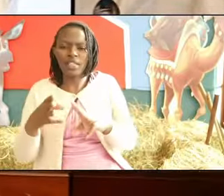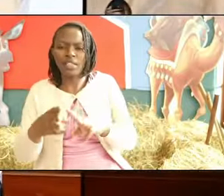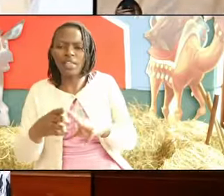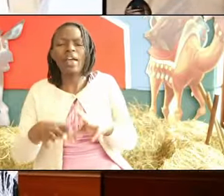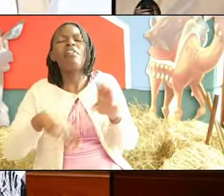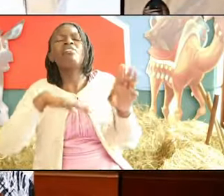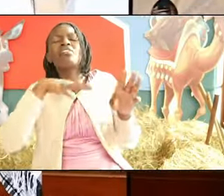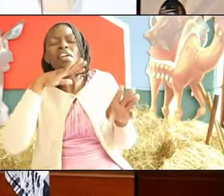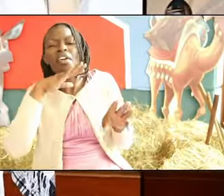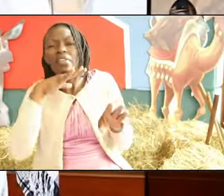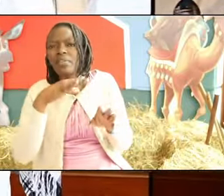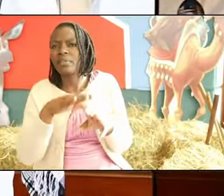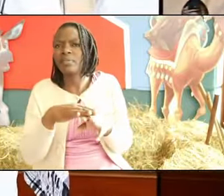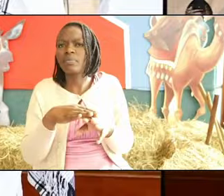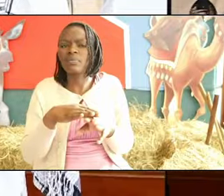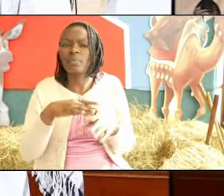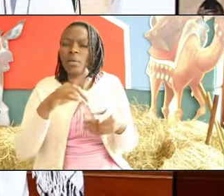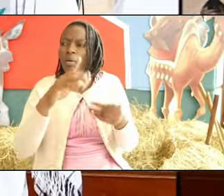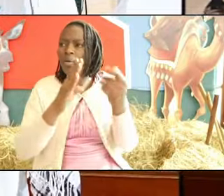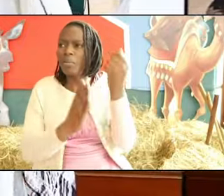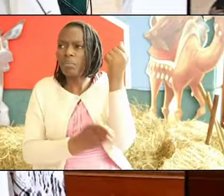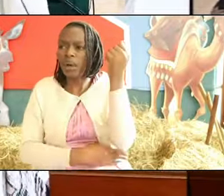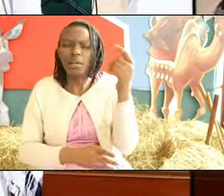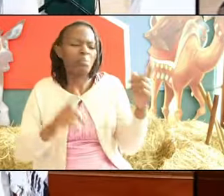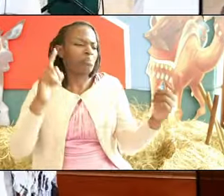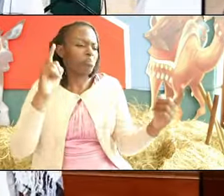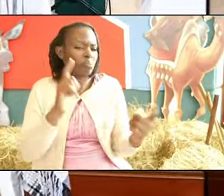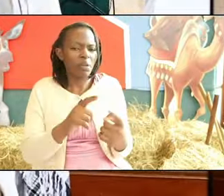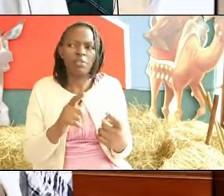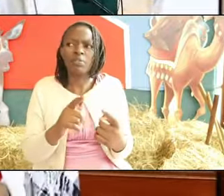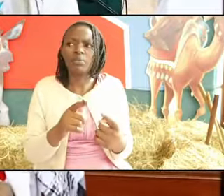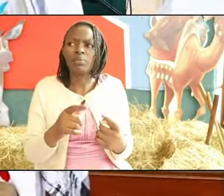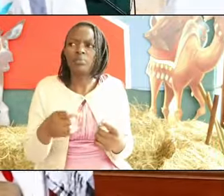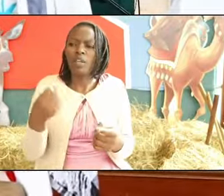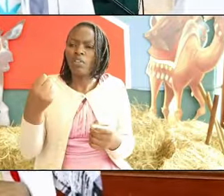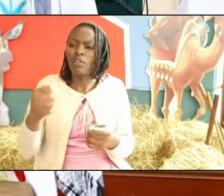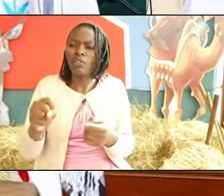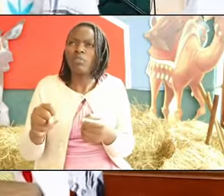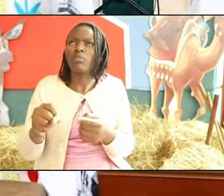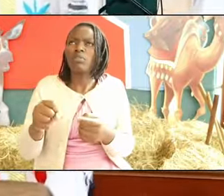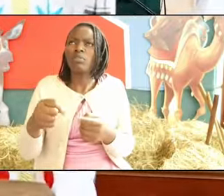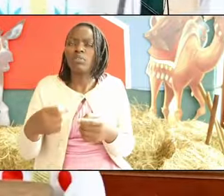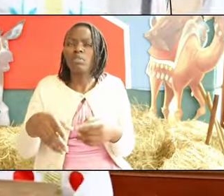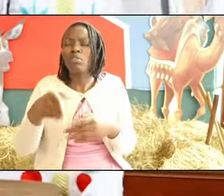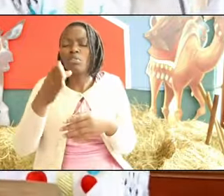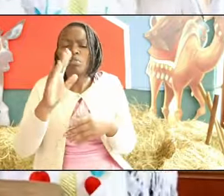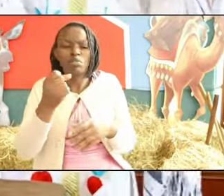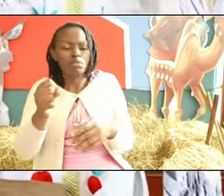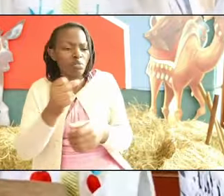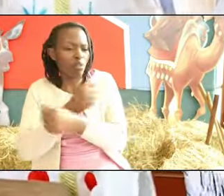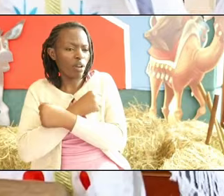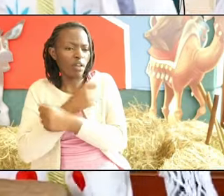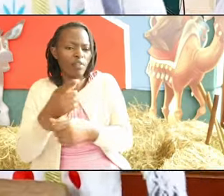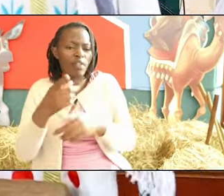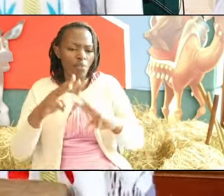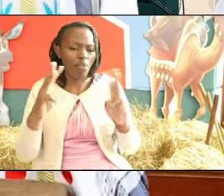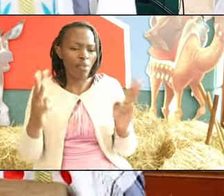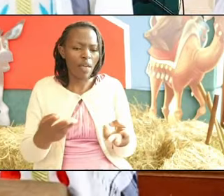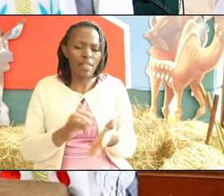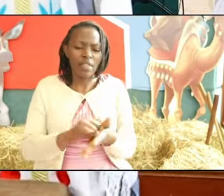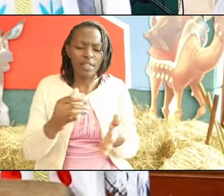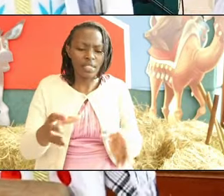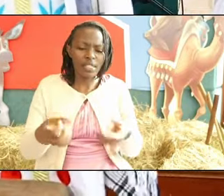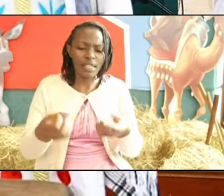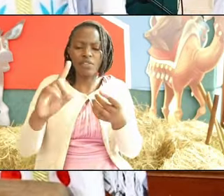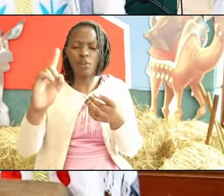death. Oh, for God so loved the world that he gave his only begotten son,